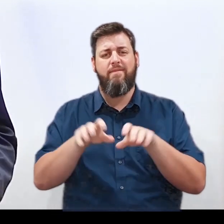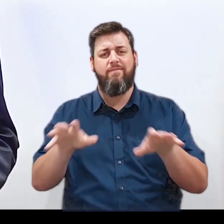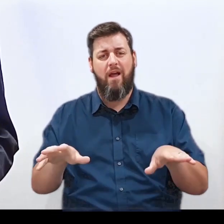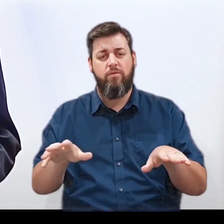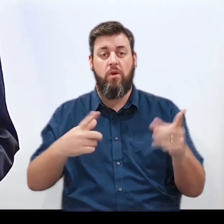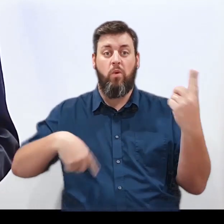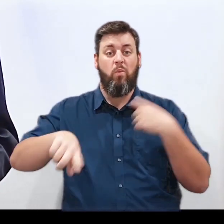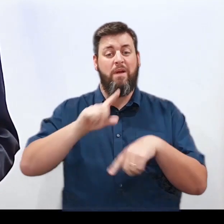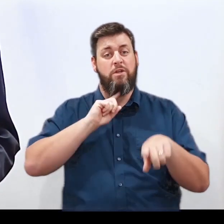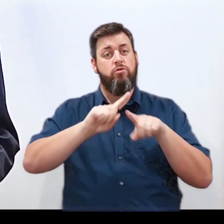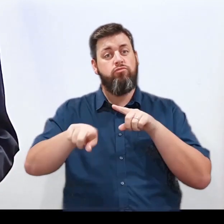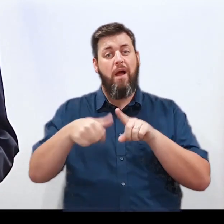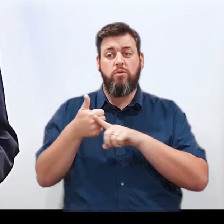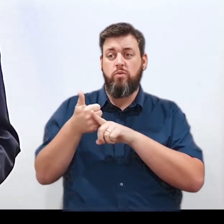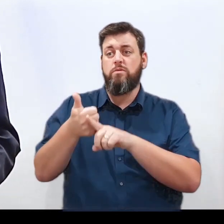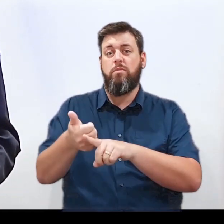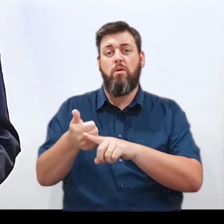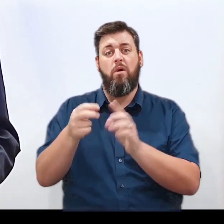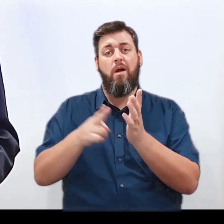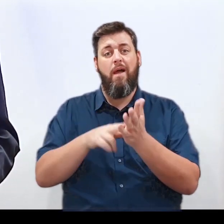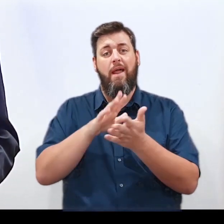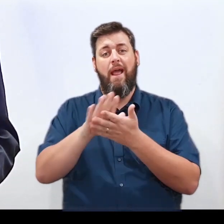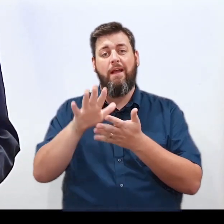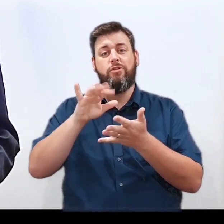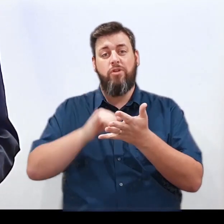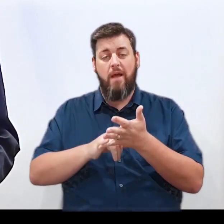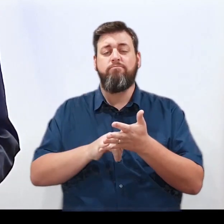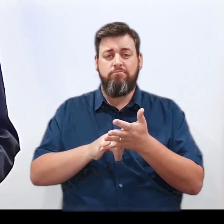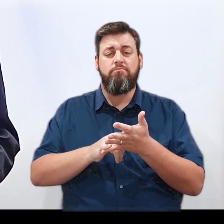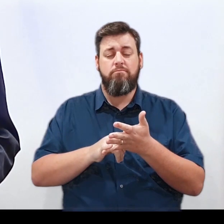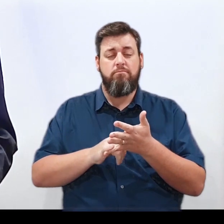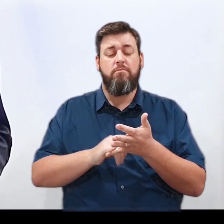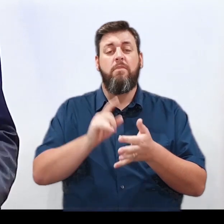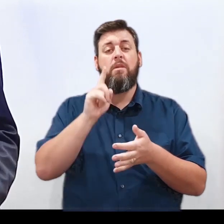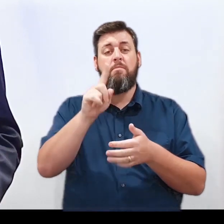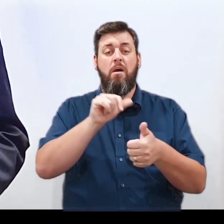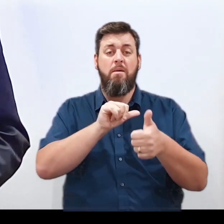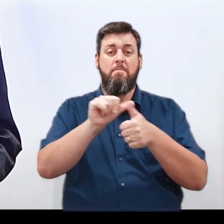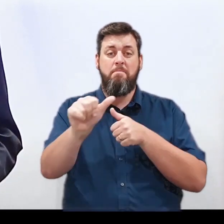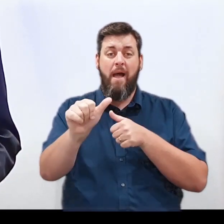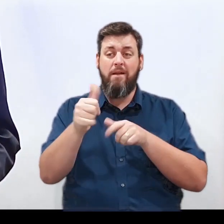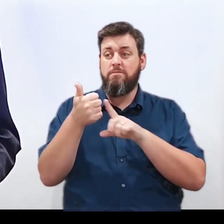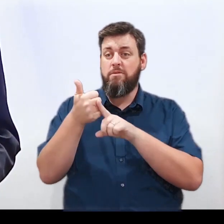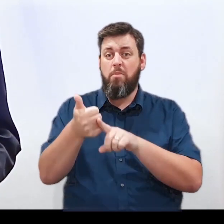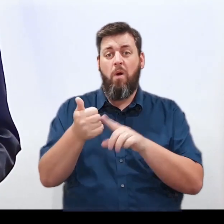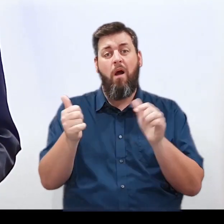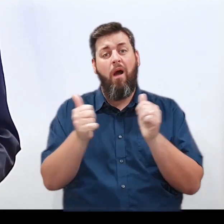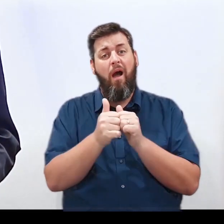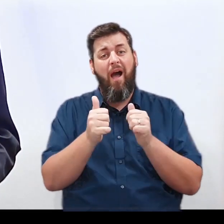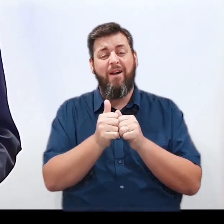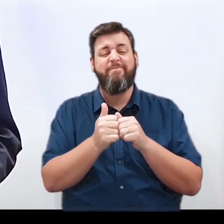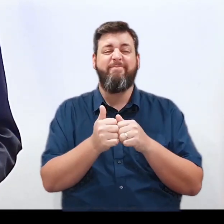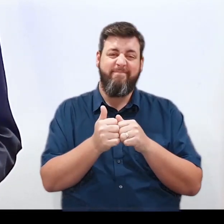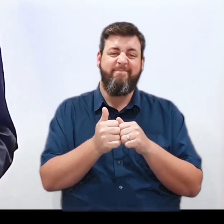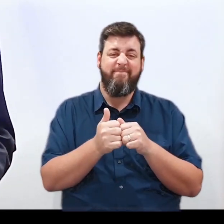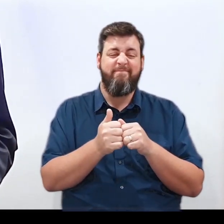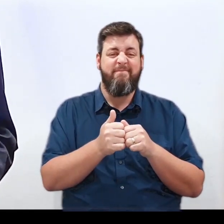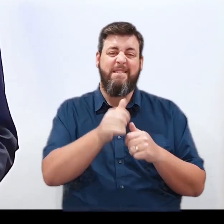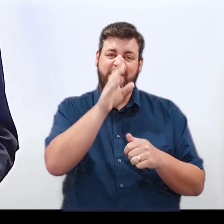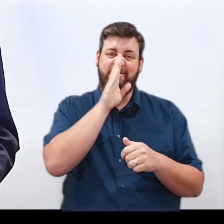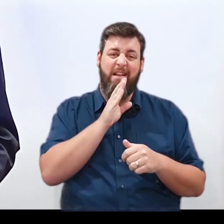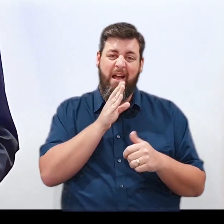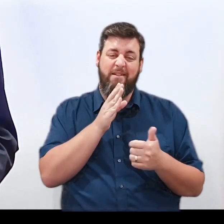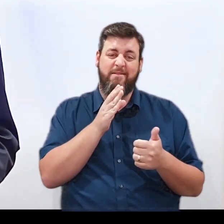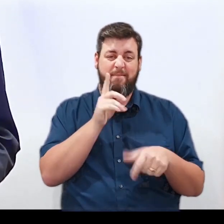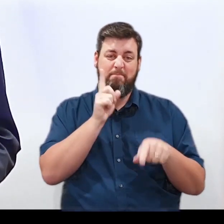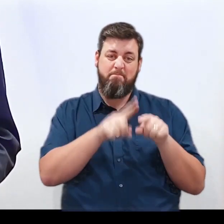we're all doing our bit to support the NHS. The best way that we can do this is, sadly